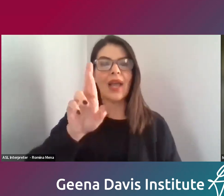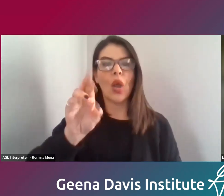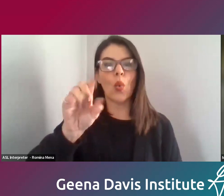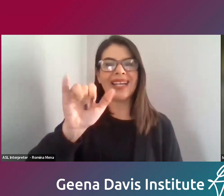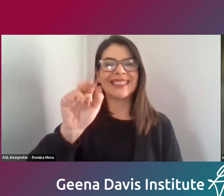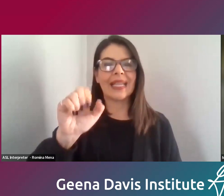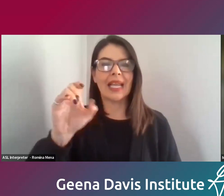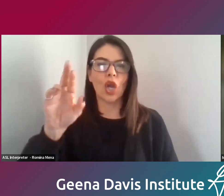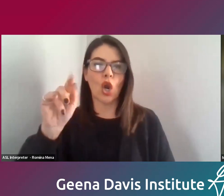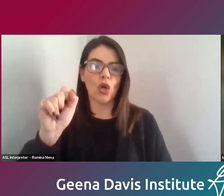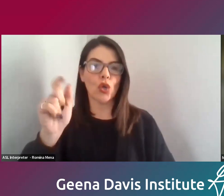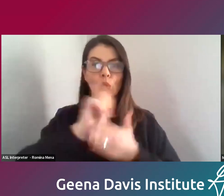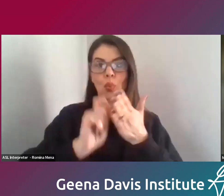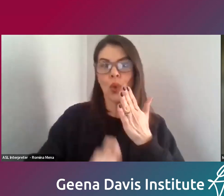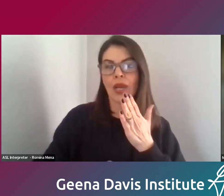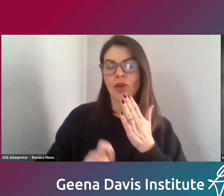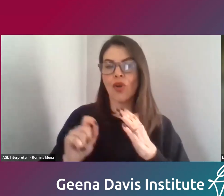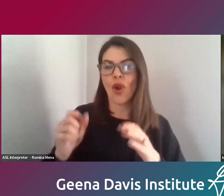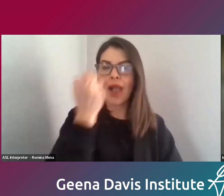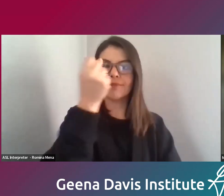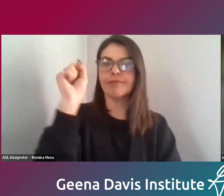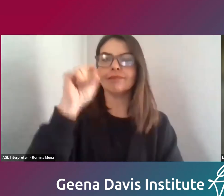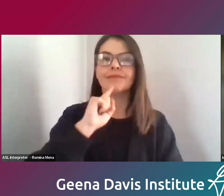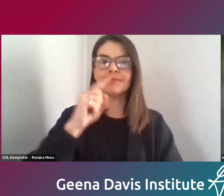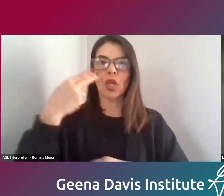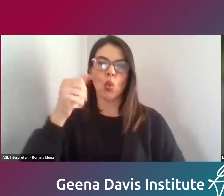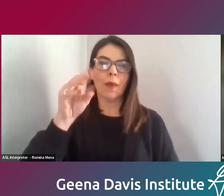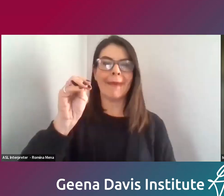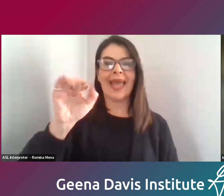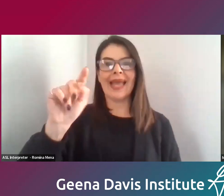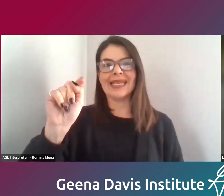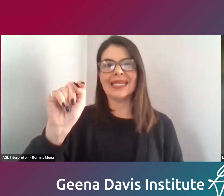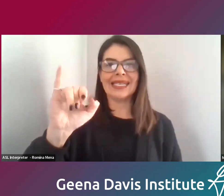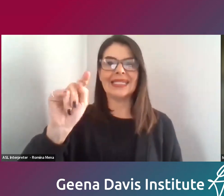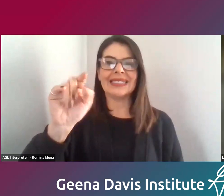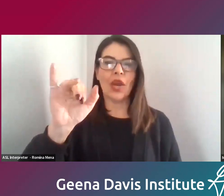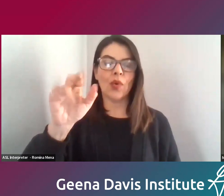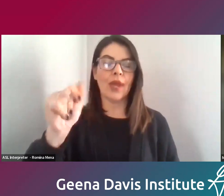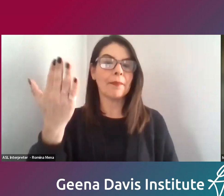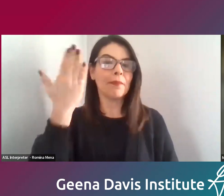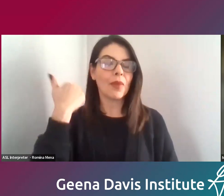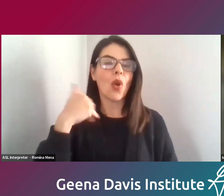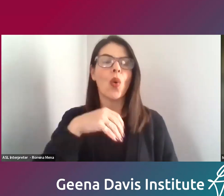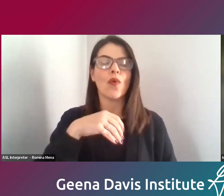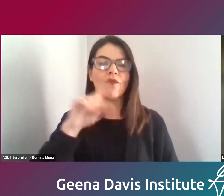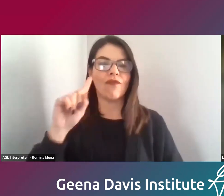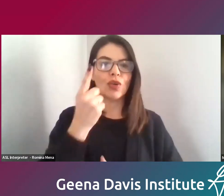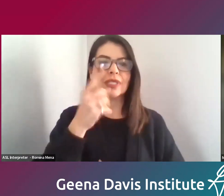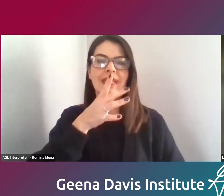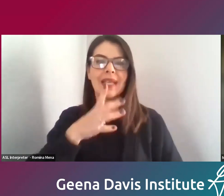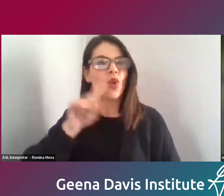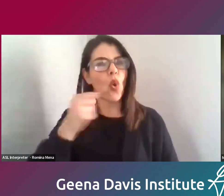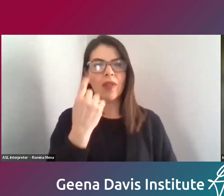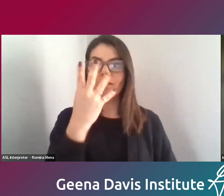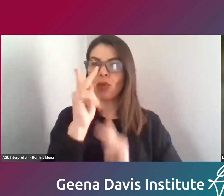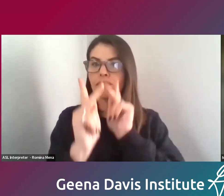Carter, writer, activist, humanitarian, and former First Lady, said, "There are only four kinds of people